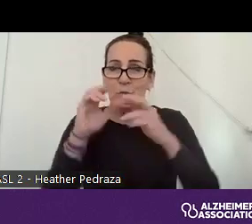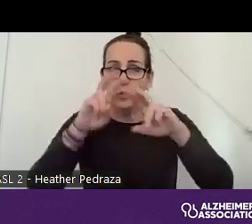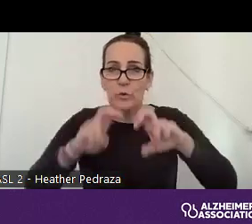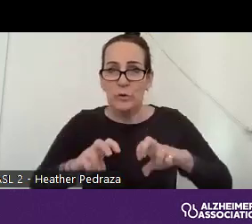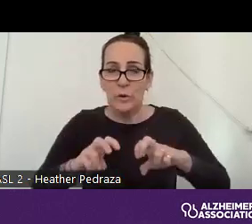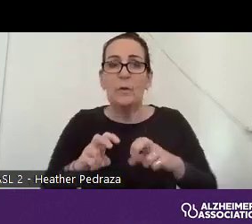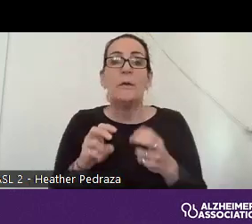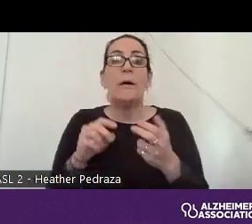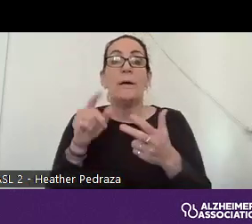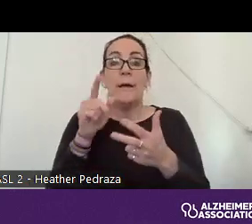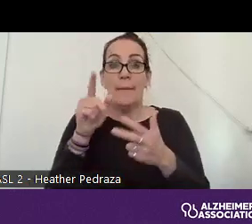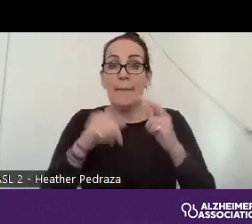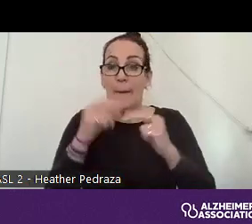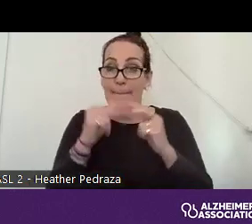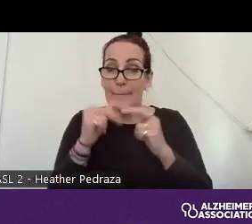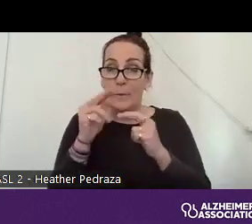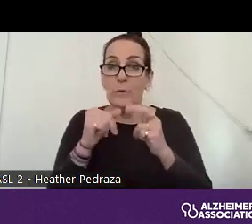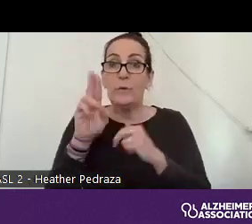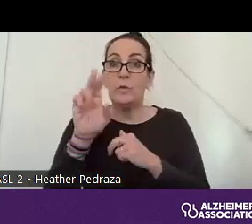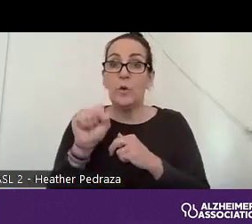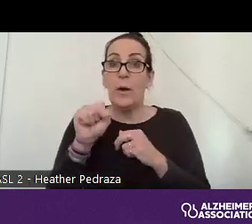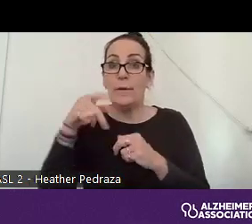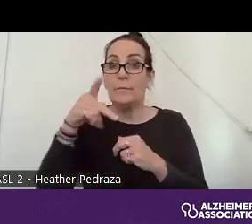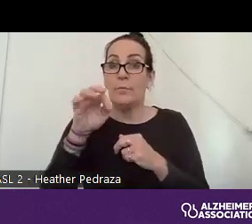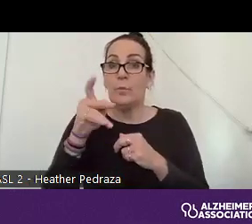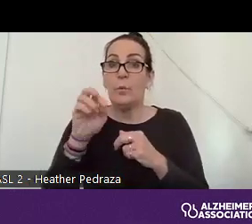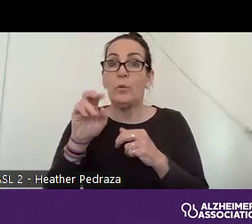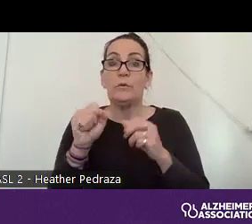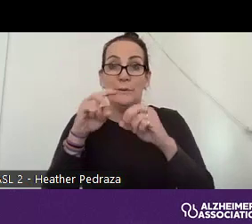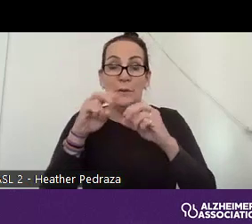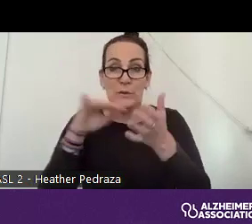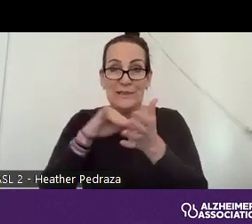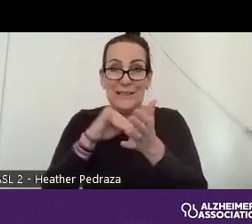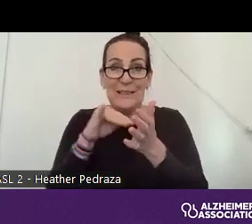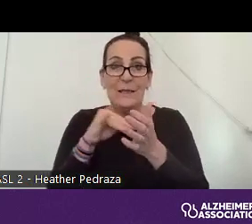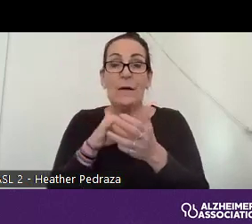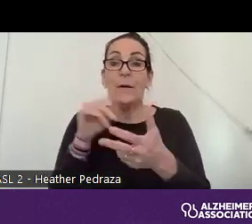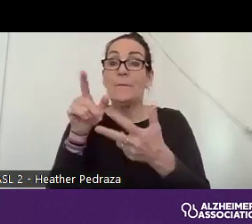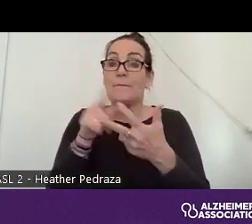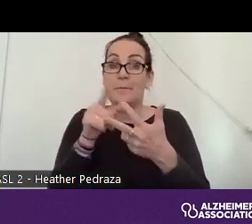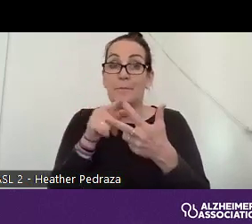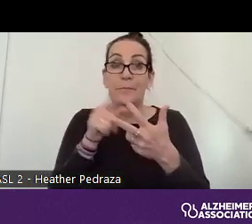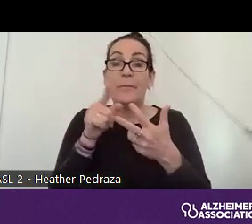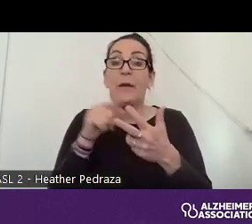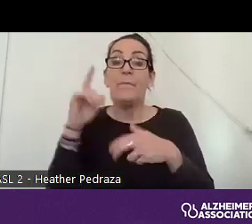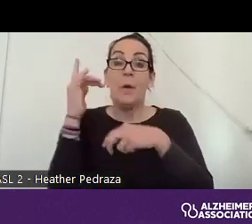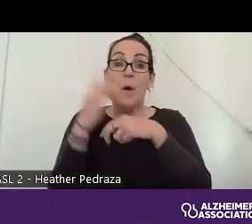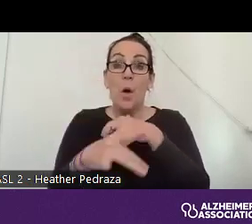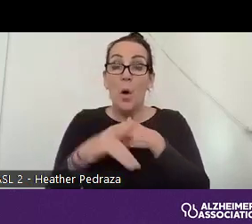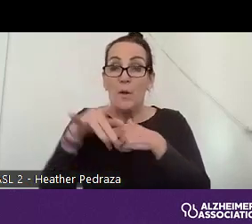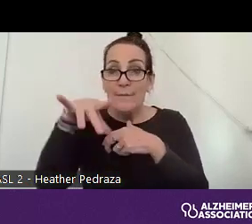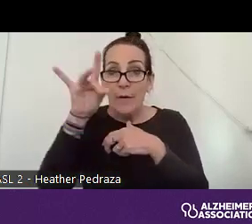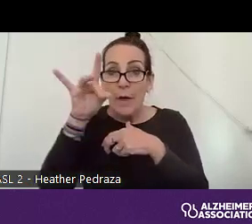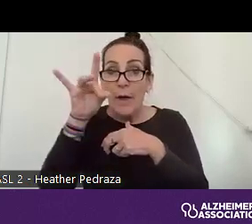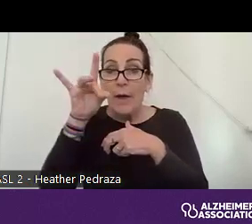US Pointer study. I'm going to talk a little bit about where we are with early detection and diagnosis, really focused